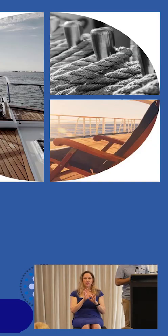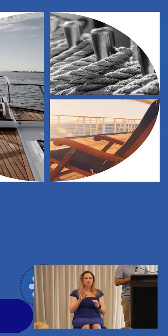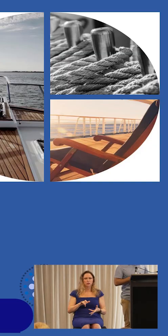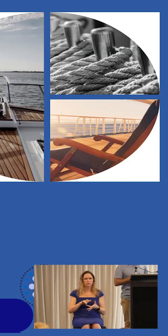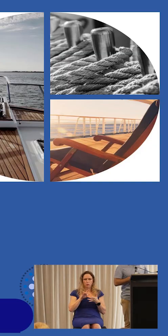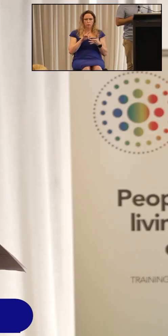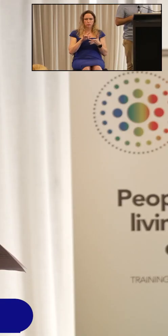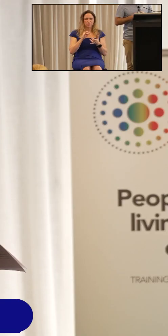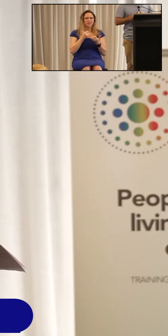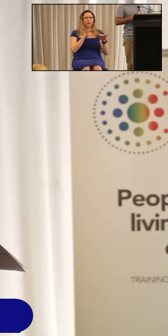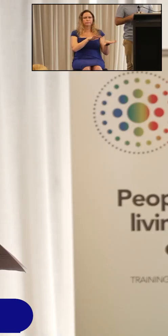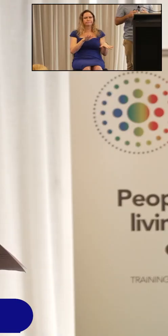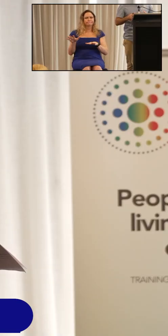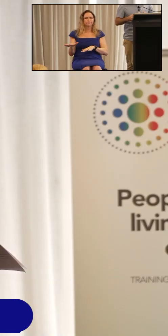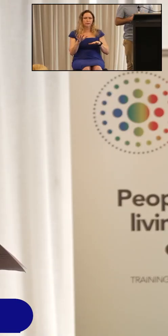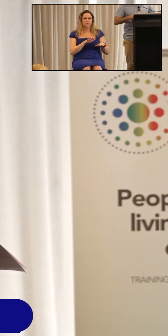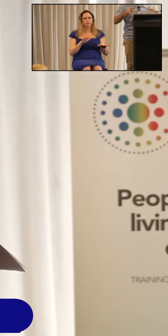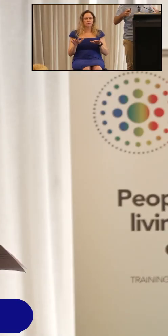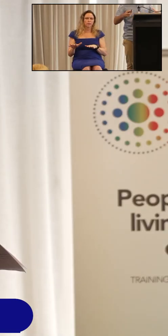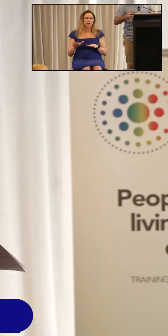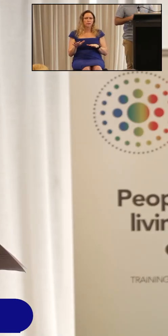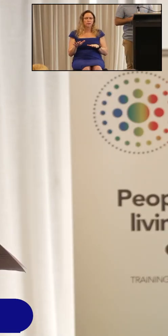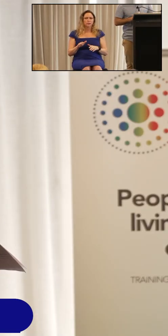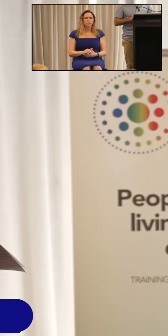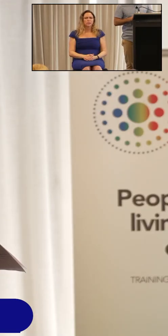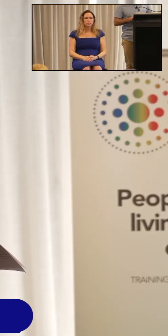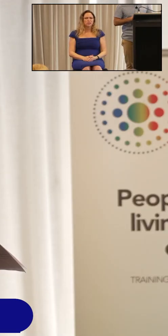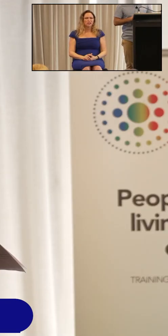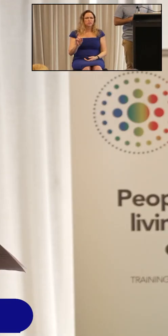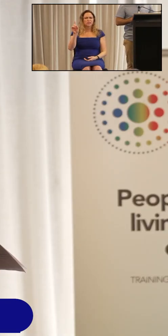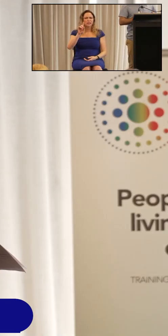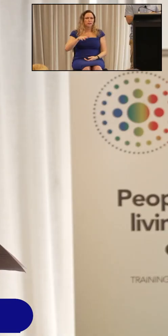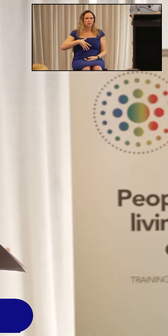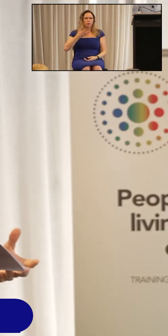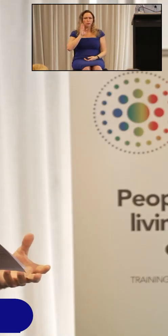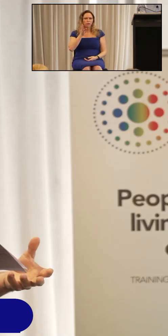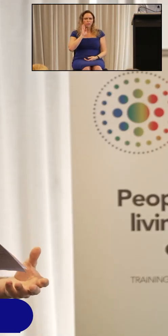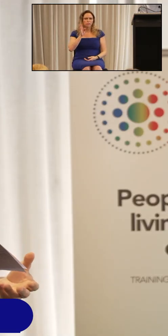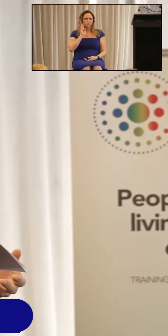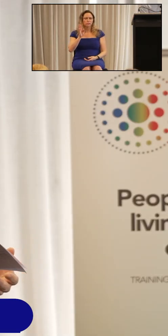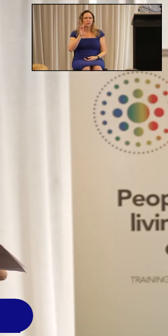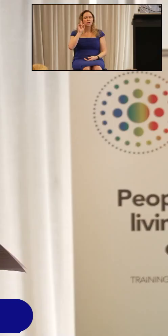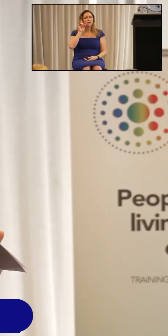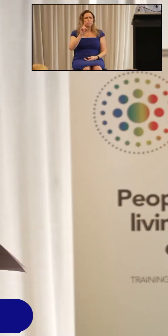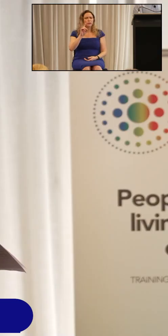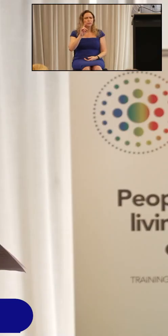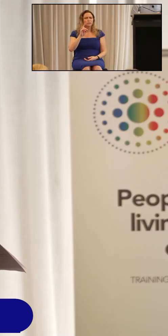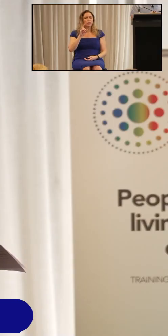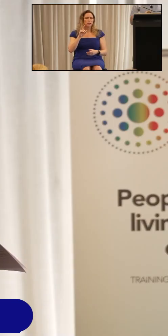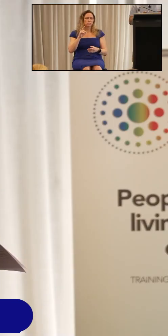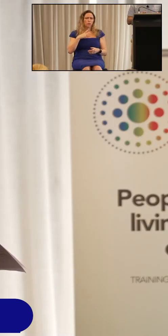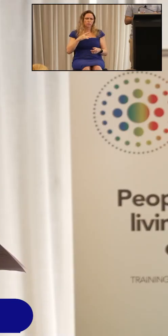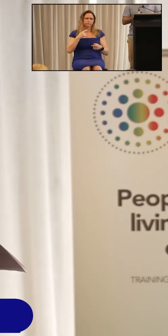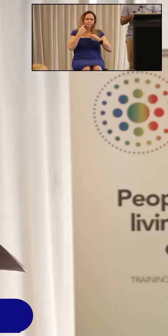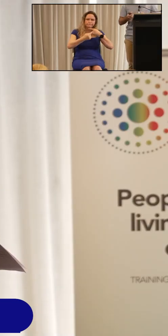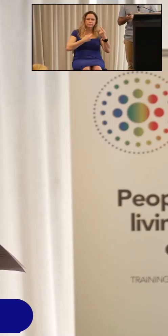event. And so I don't want to stand up here sort of, lecturing about it, but I also want to provide people with some information so that they